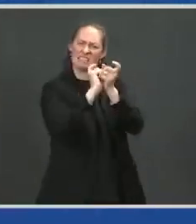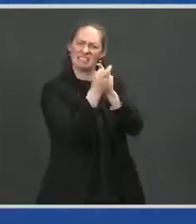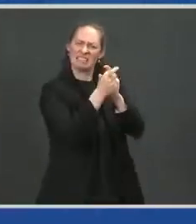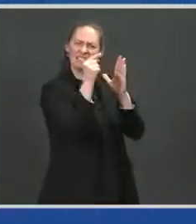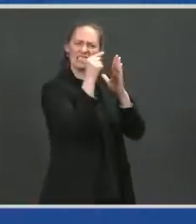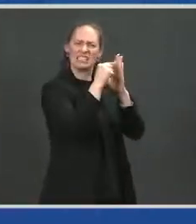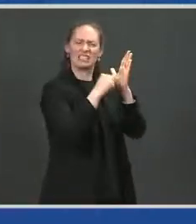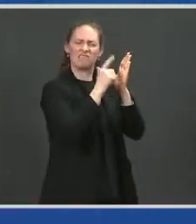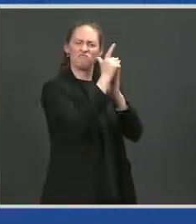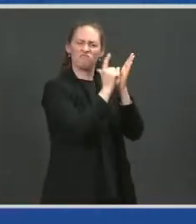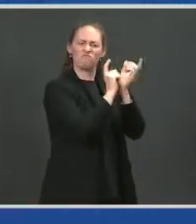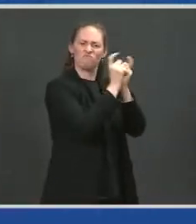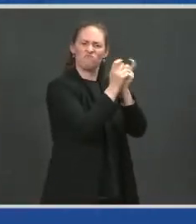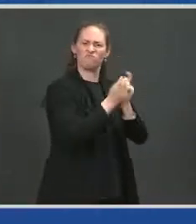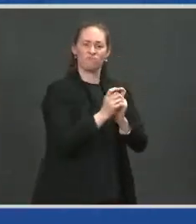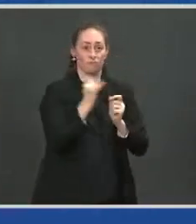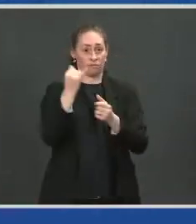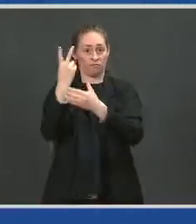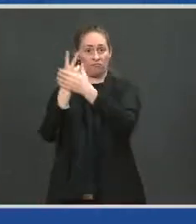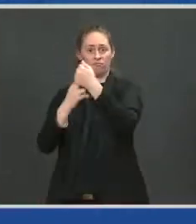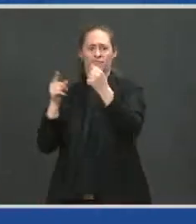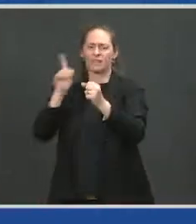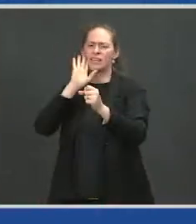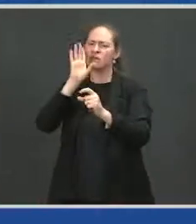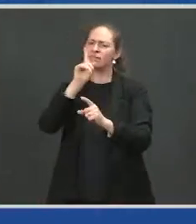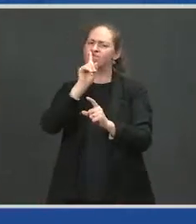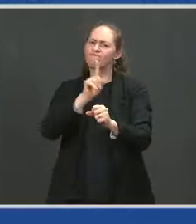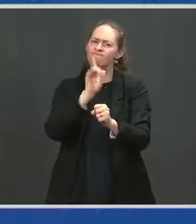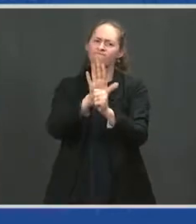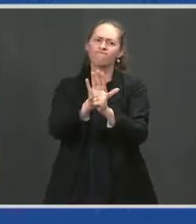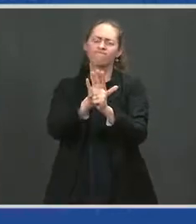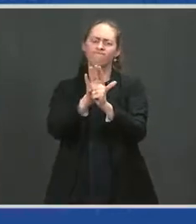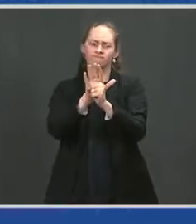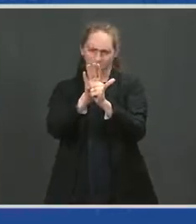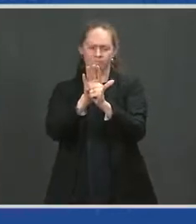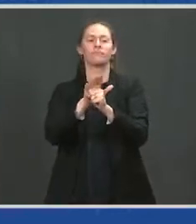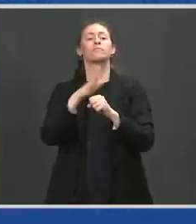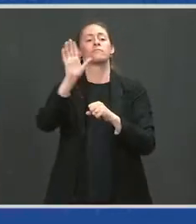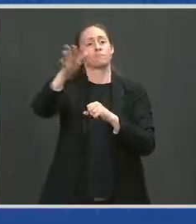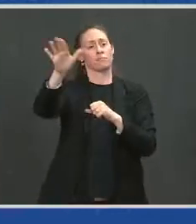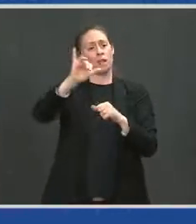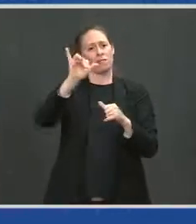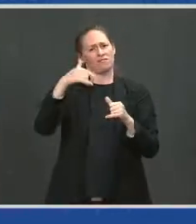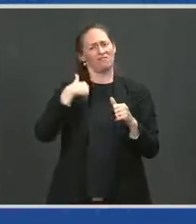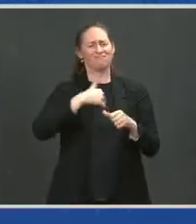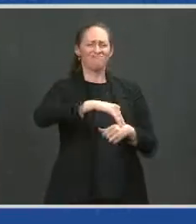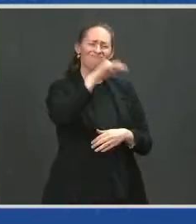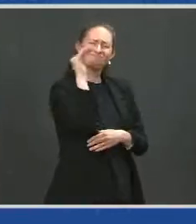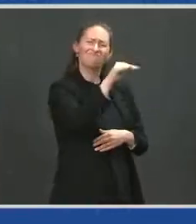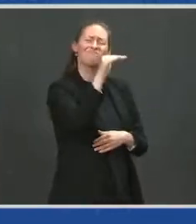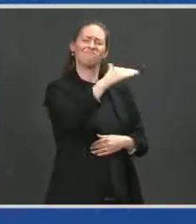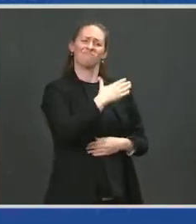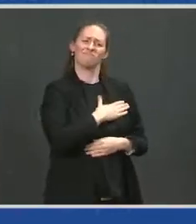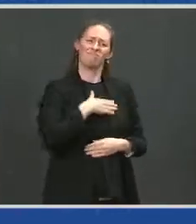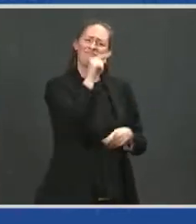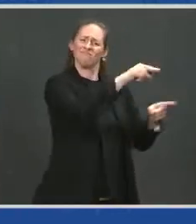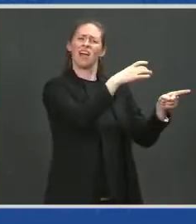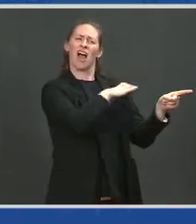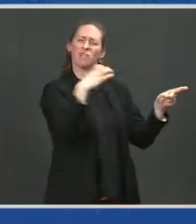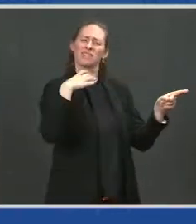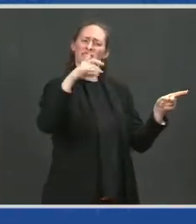confirmed. We also need Congress to act. George Floyd was murdered almost a year